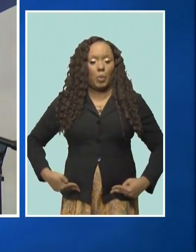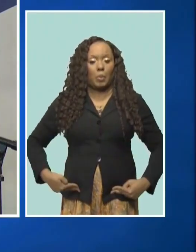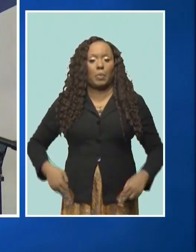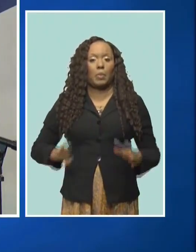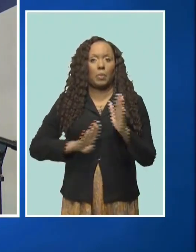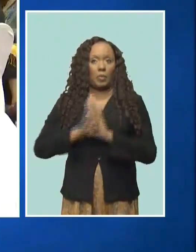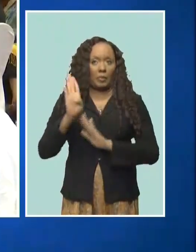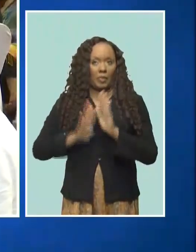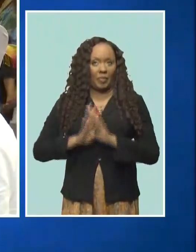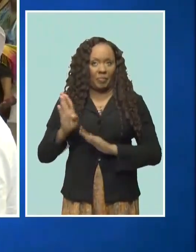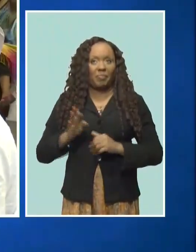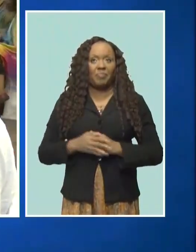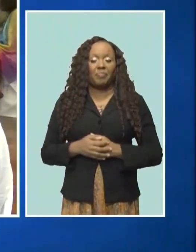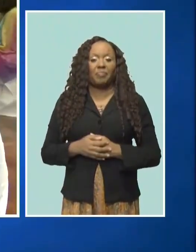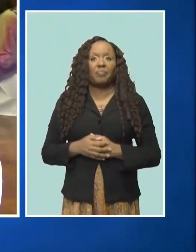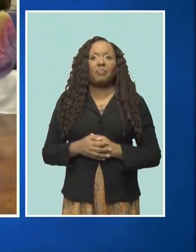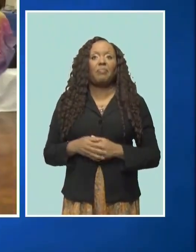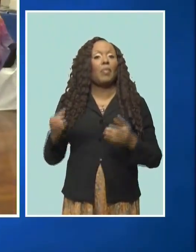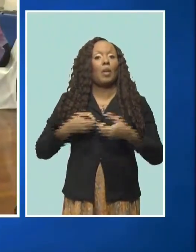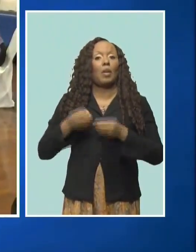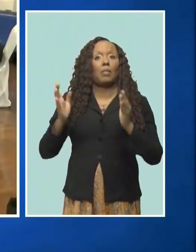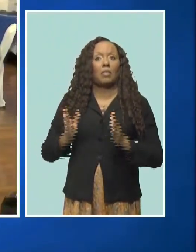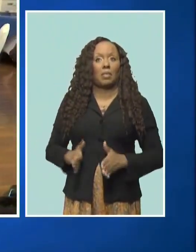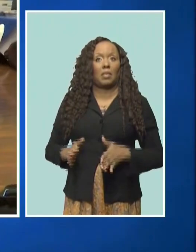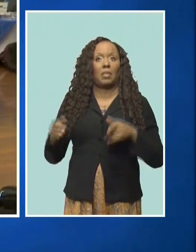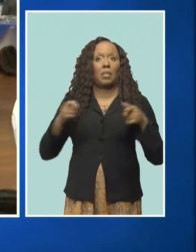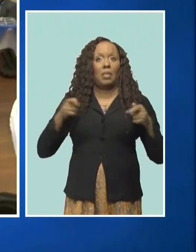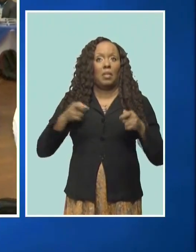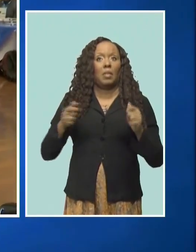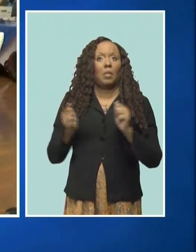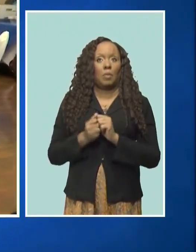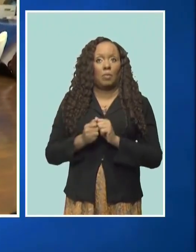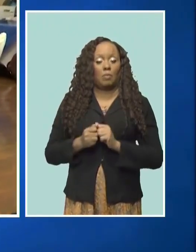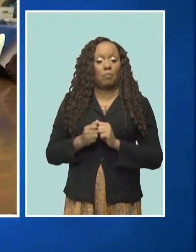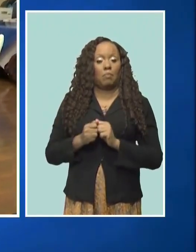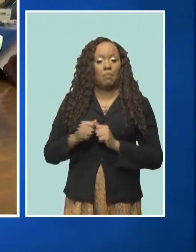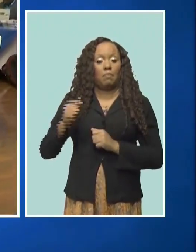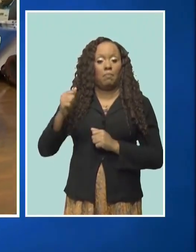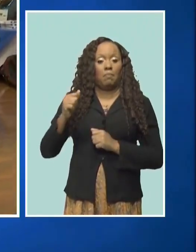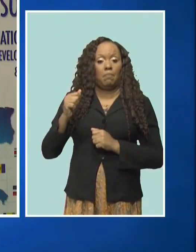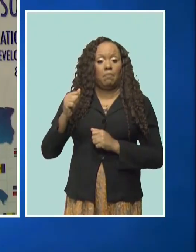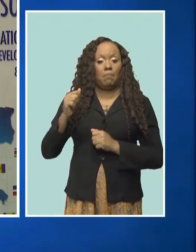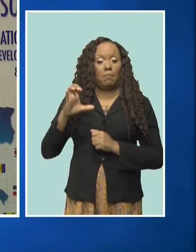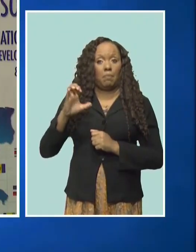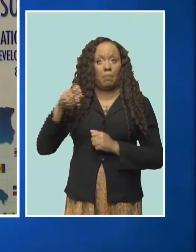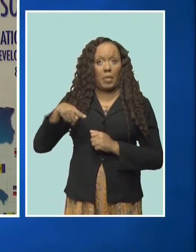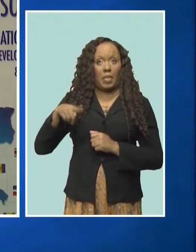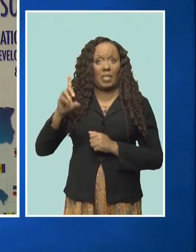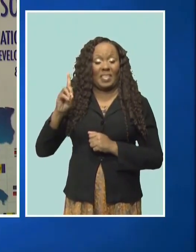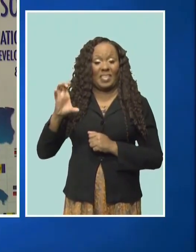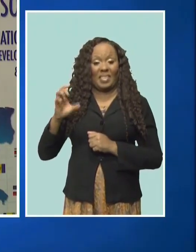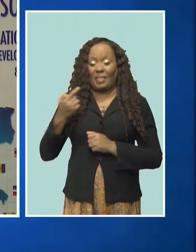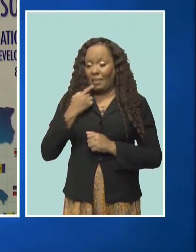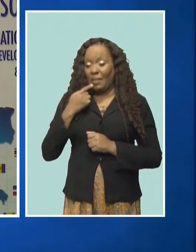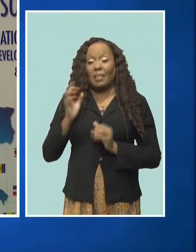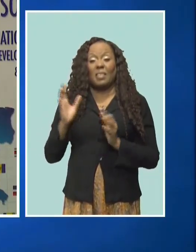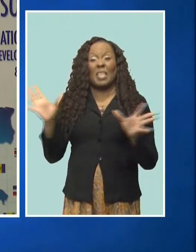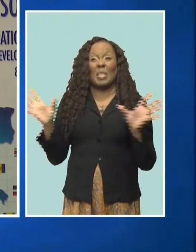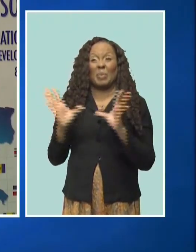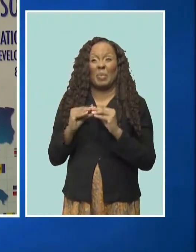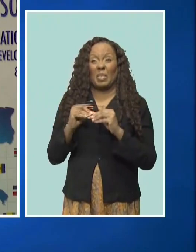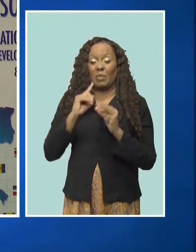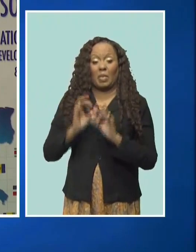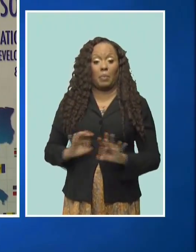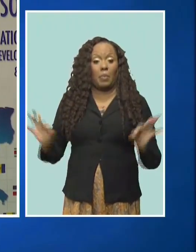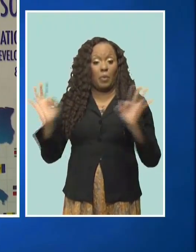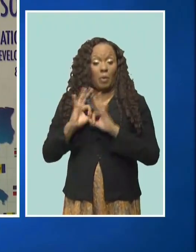model. Officer in charge at the Caribbean Policy Development Center, Richard Jones, says the meeting is important as